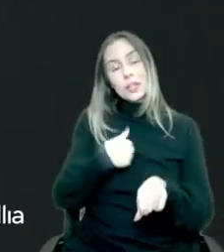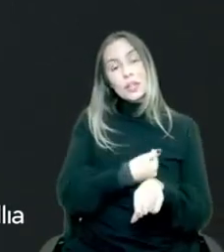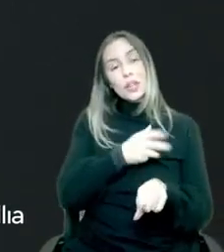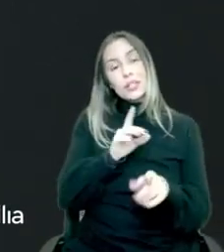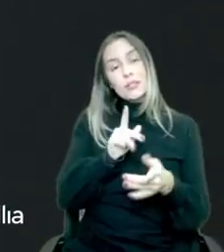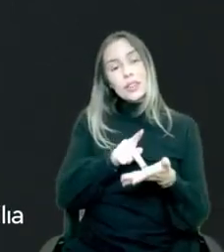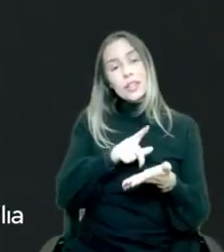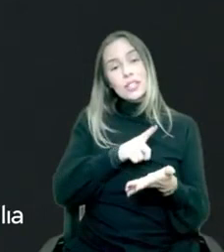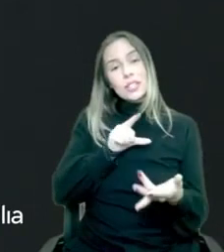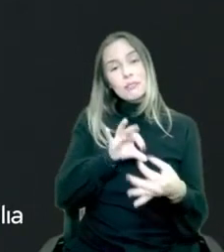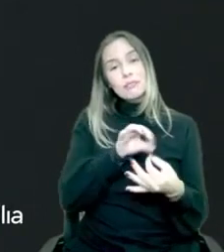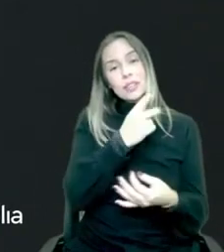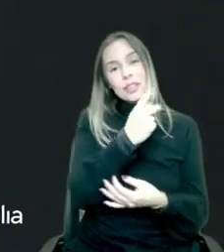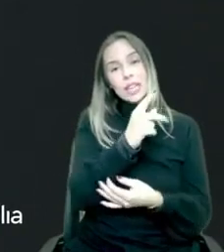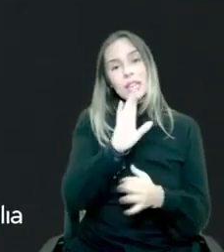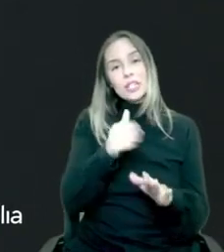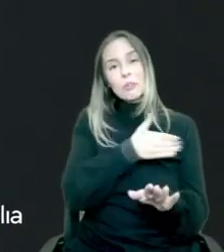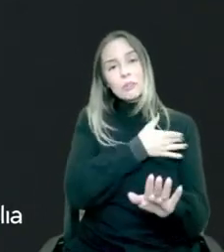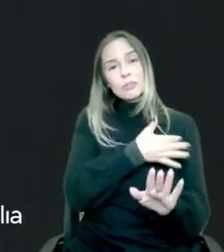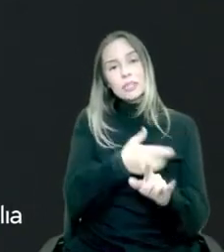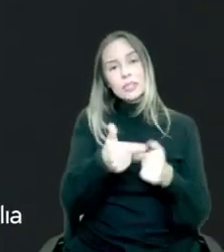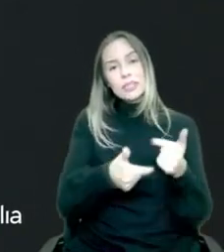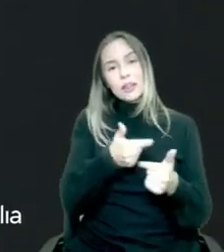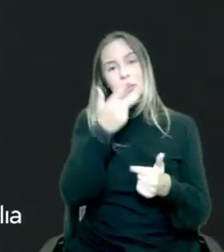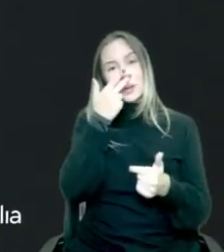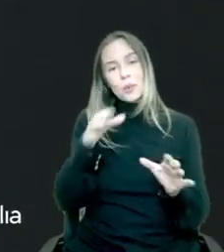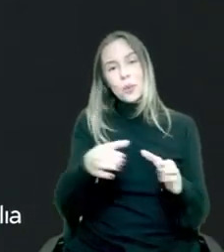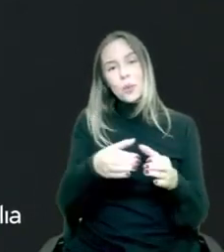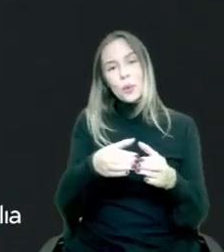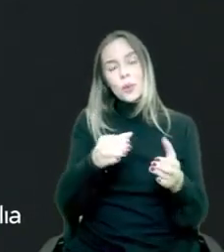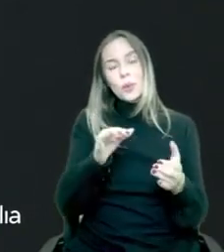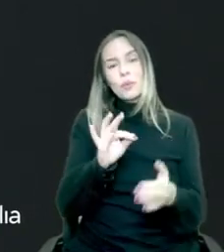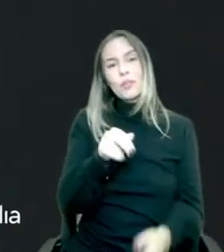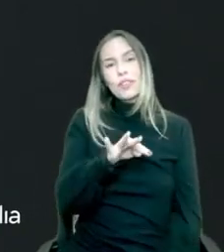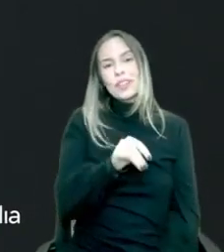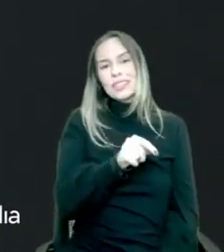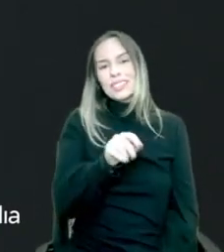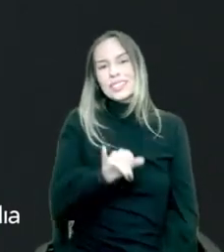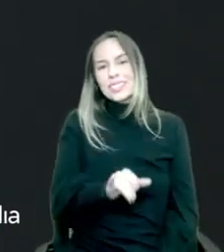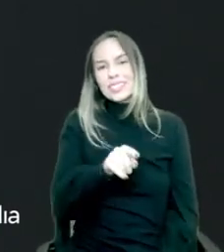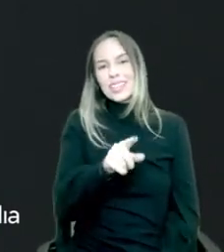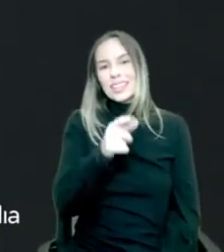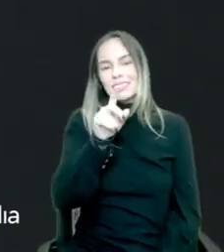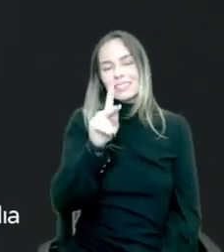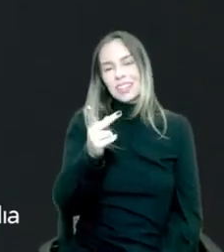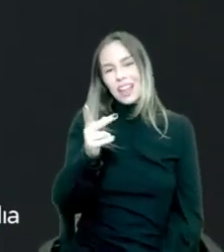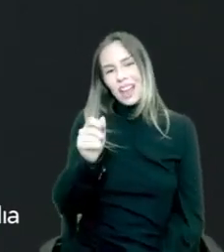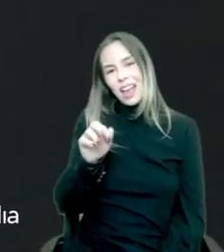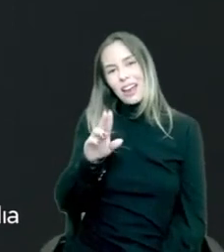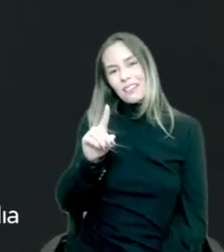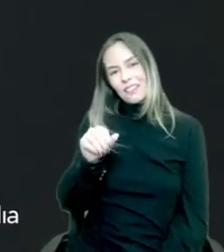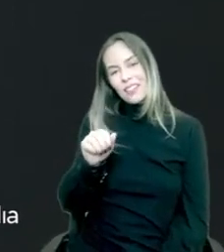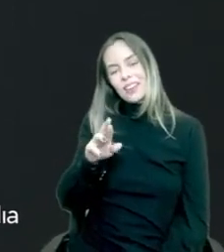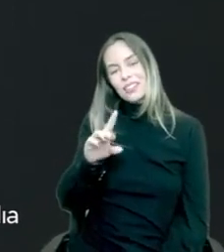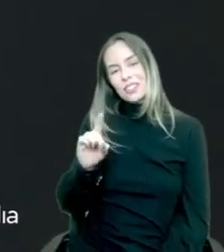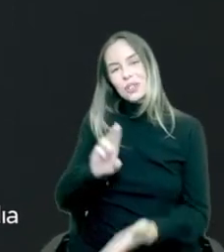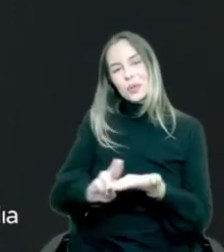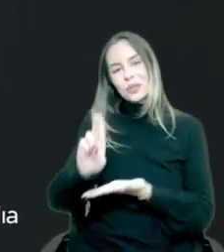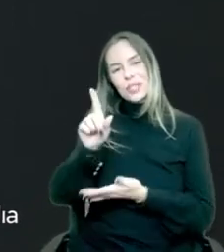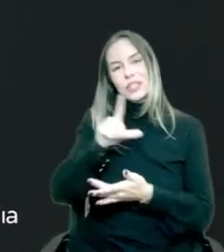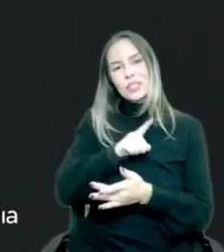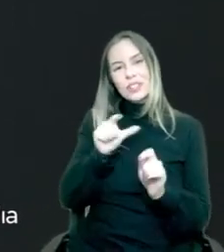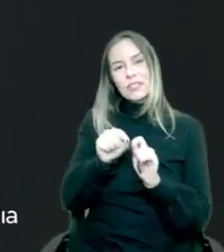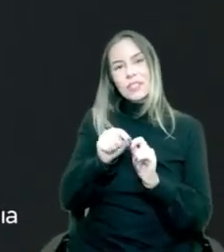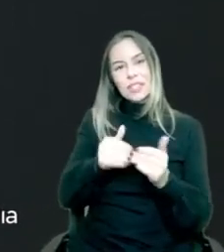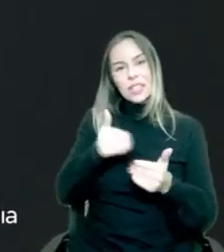doing alongside a group called Fantasy and ourselves and Harvard. We stepped out to do the first design AI-driven